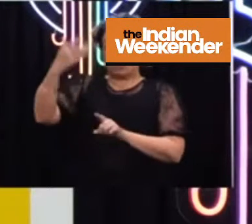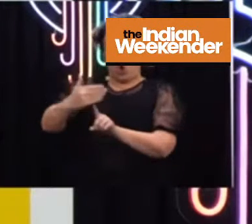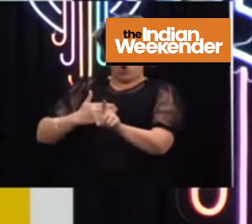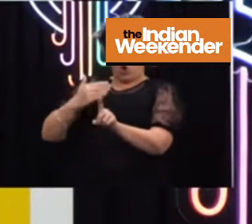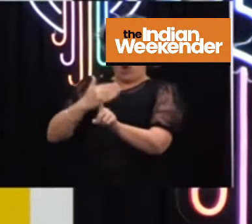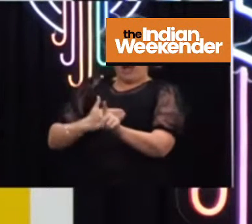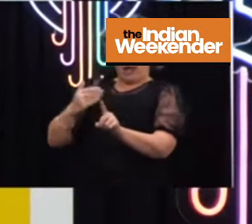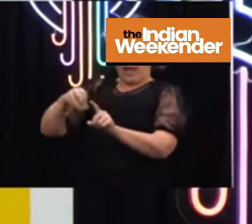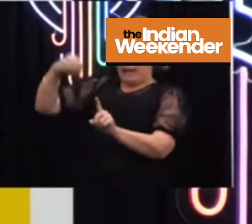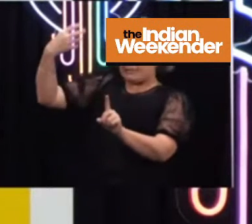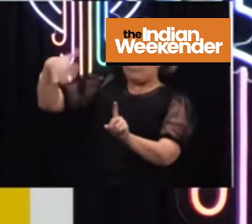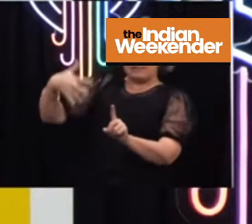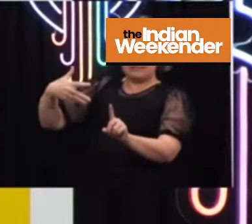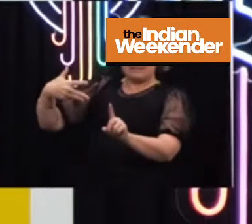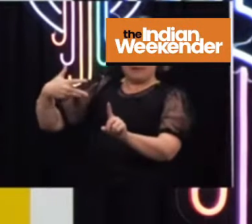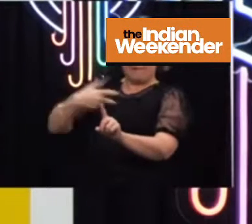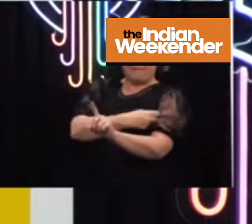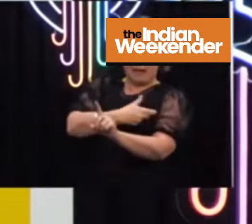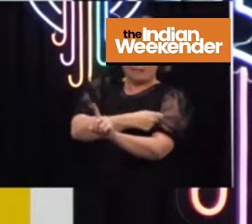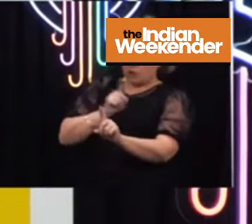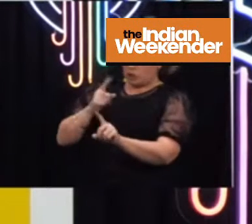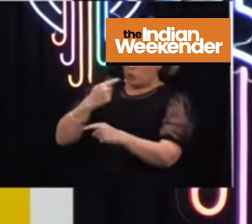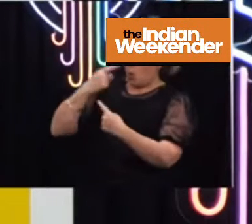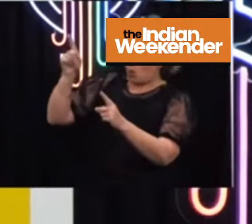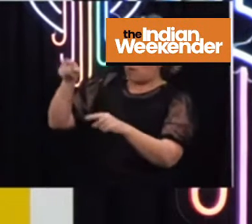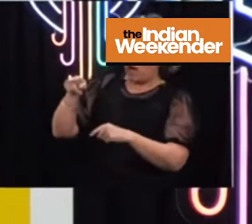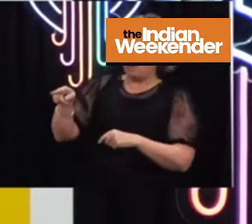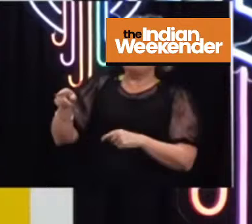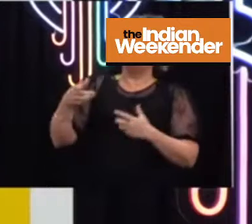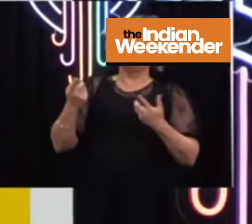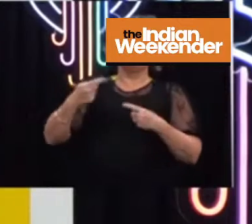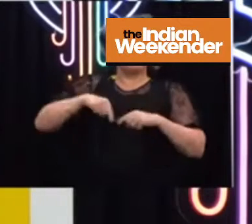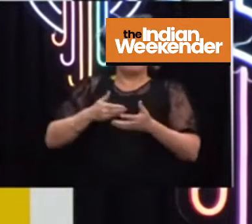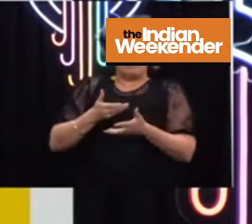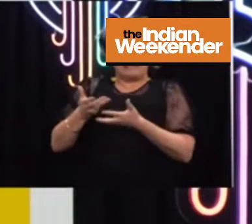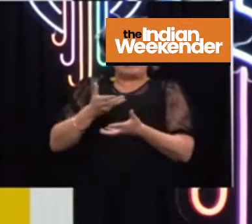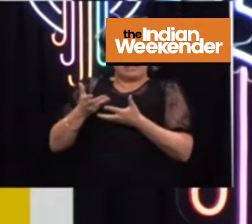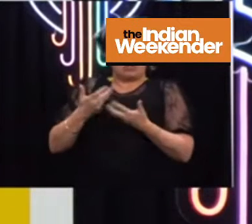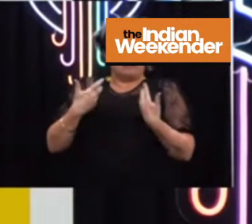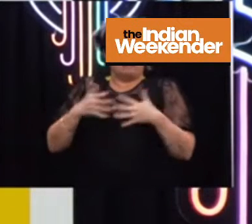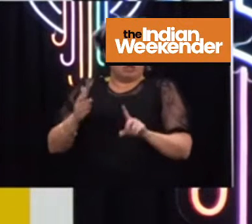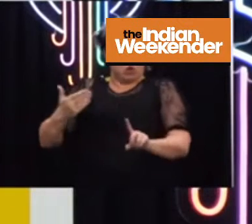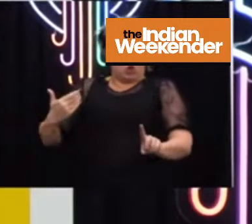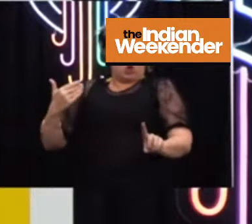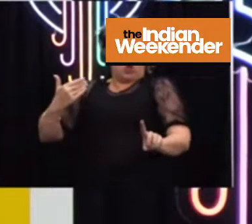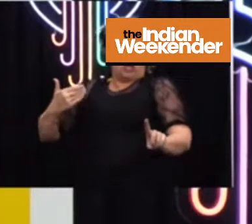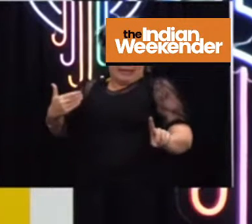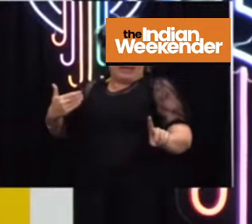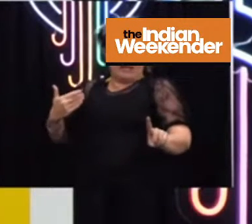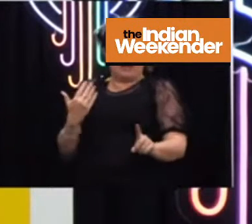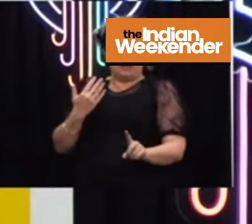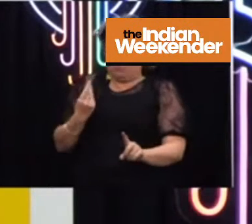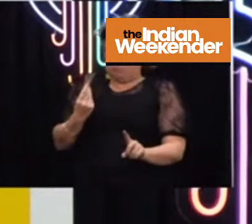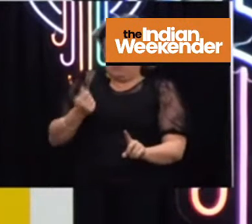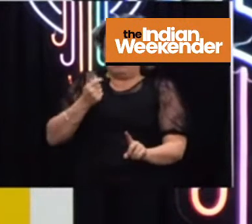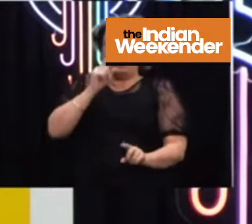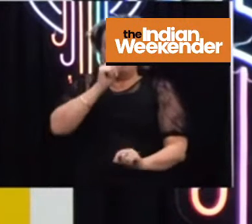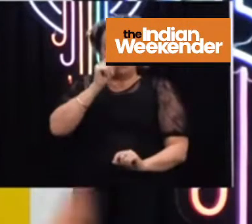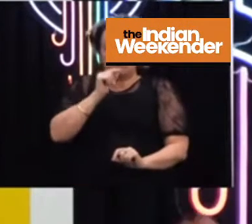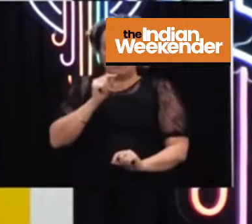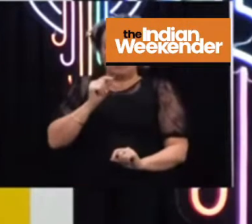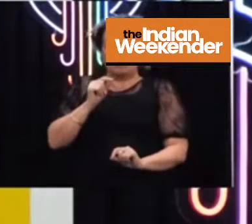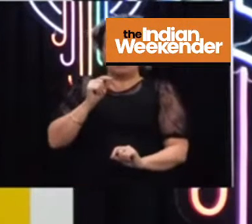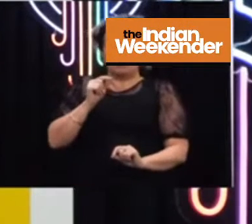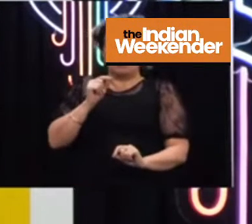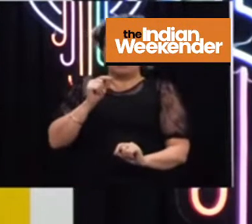My recollection of all of the negotiations was that we were entering into discussions as soon as we could for those vaccines across